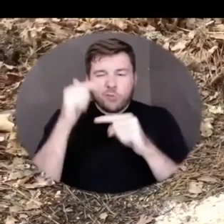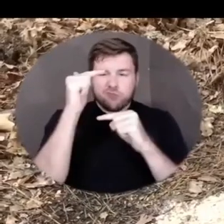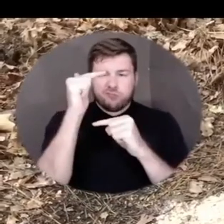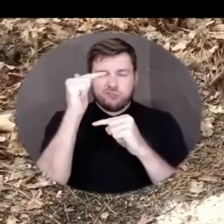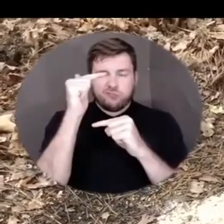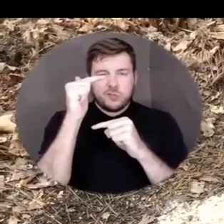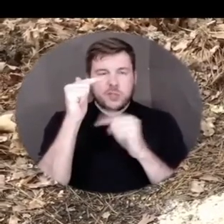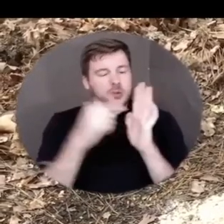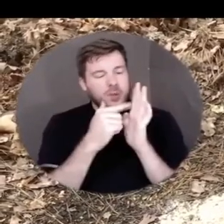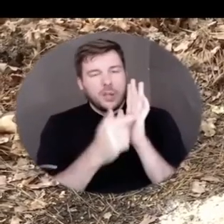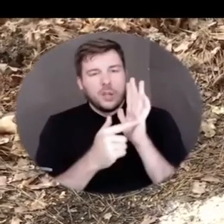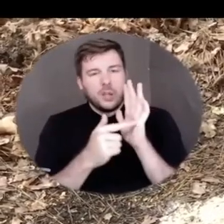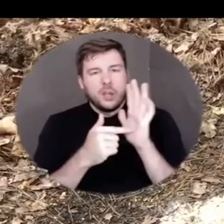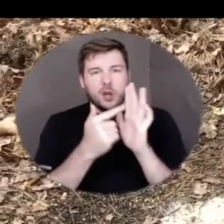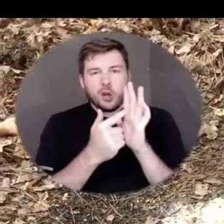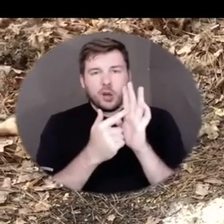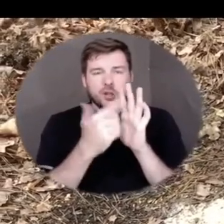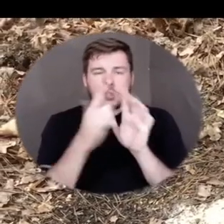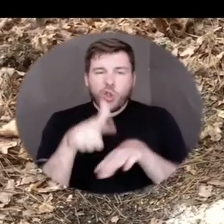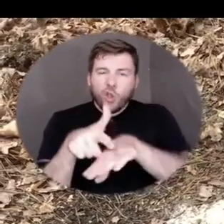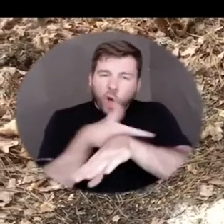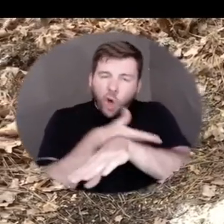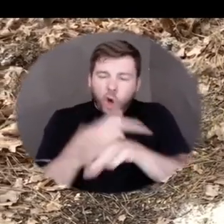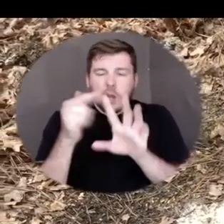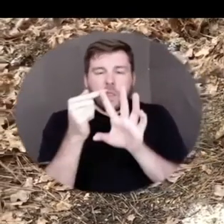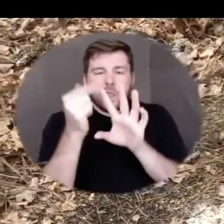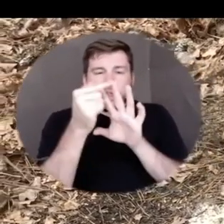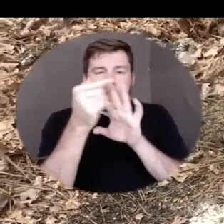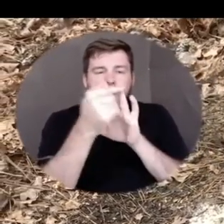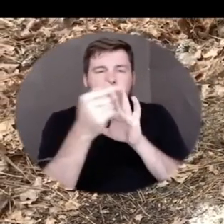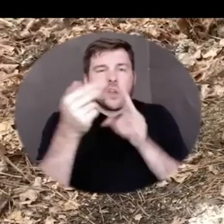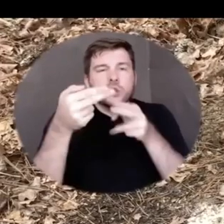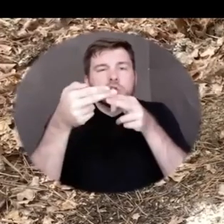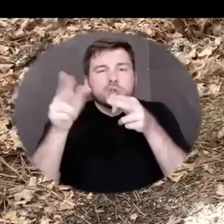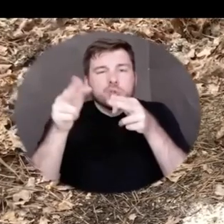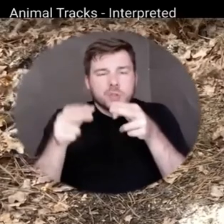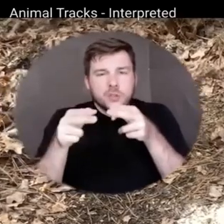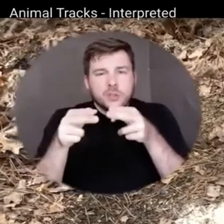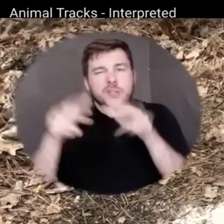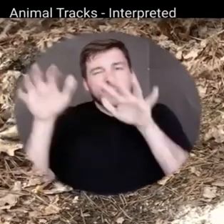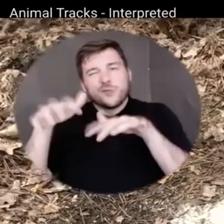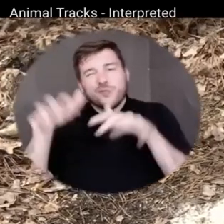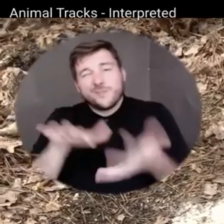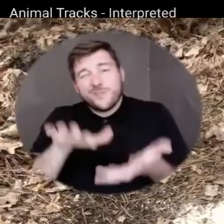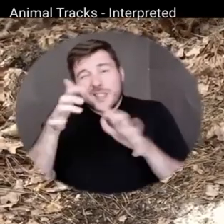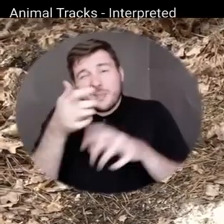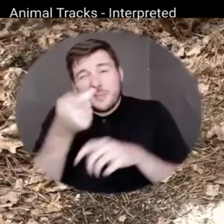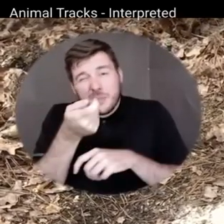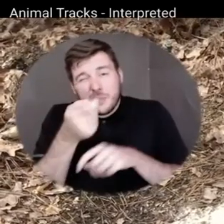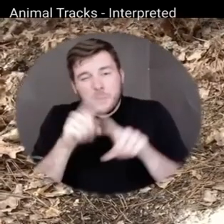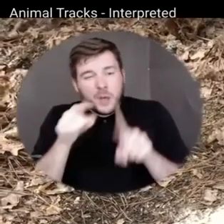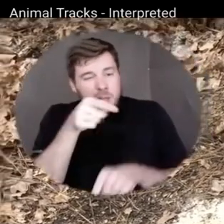really long foot pad and then short toes. And so the rain kind of distorted our footprints here, but this is a really good raccoon